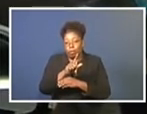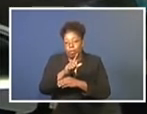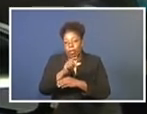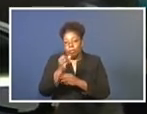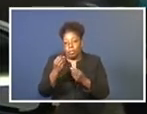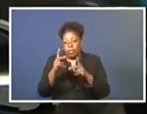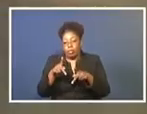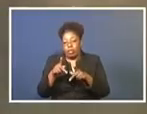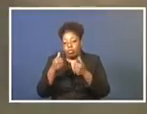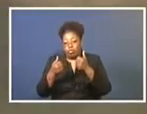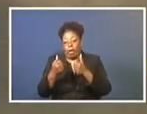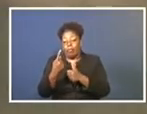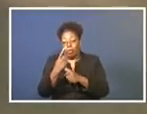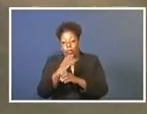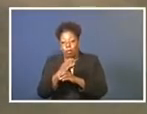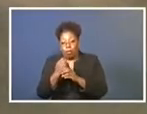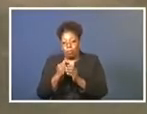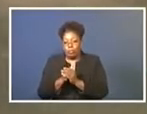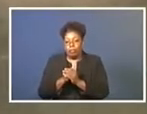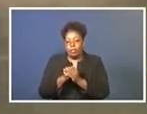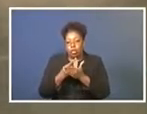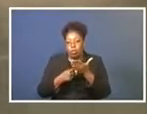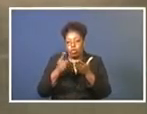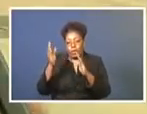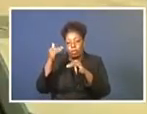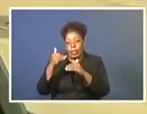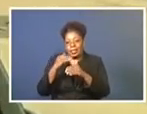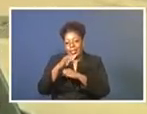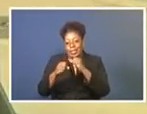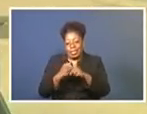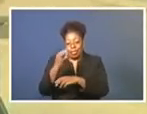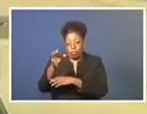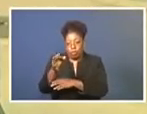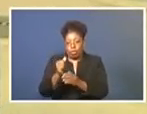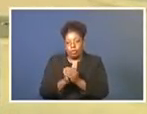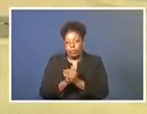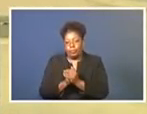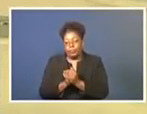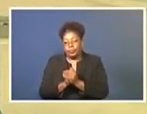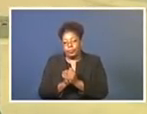But so what should you expect in the year ahead? Crude oil was about